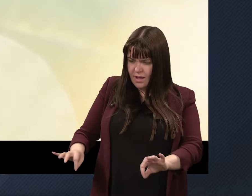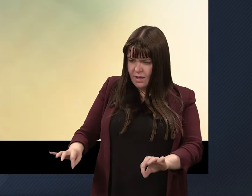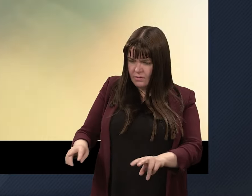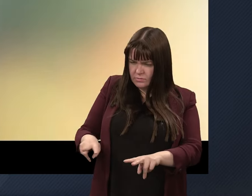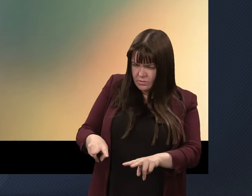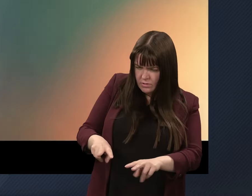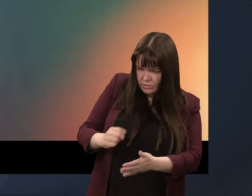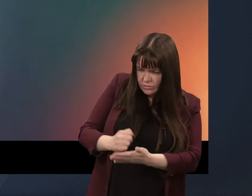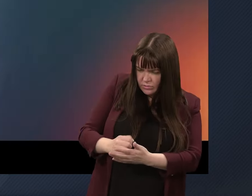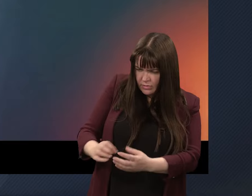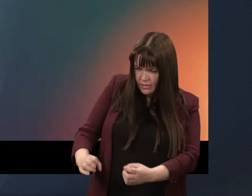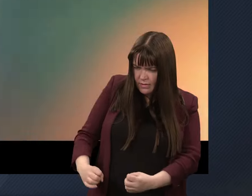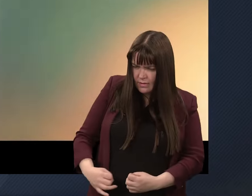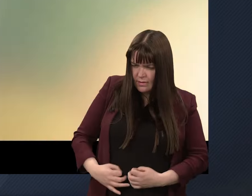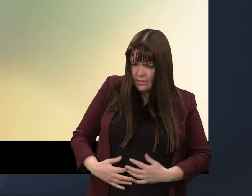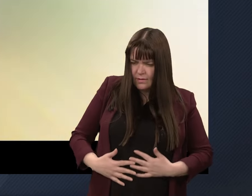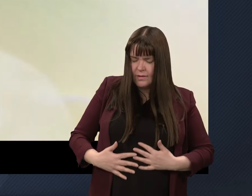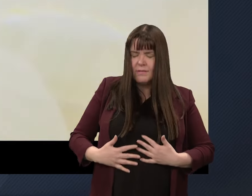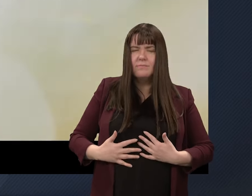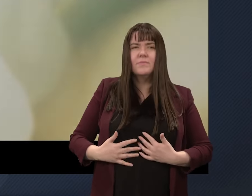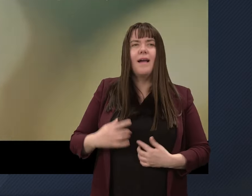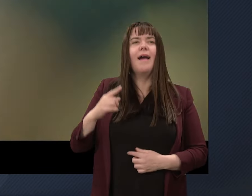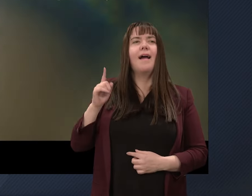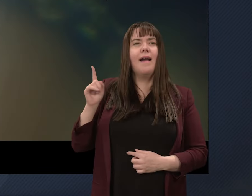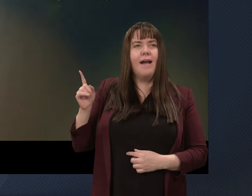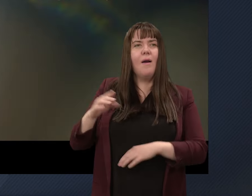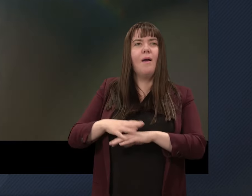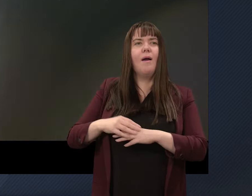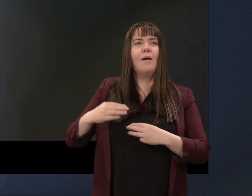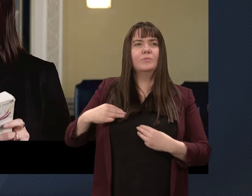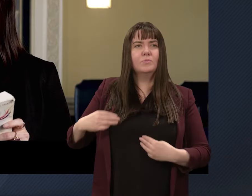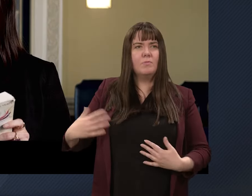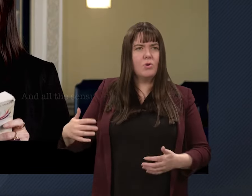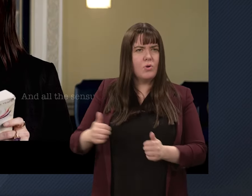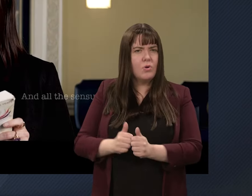eyes bent upon the ground, back turned upon the brightness of the sun